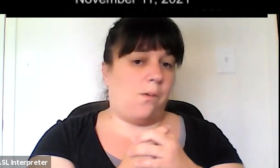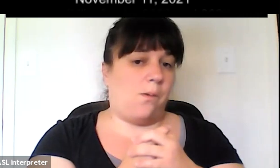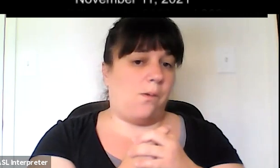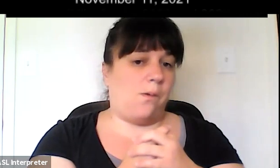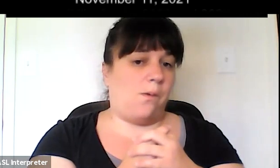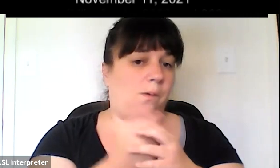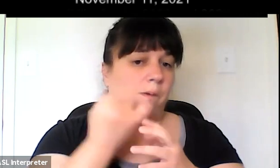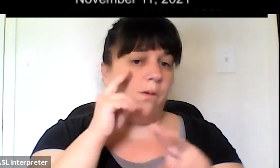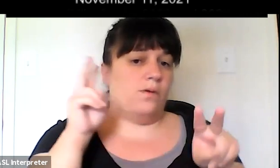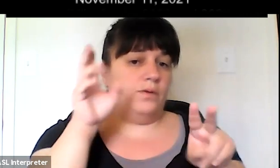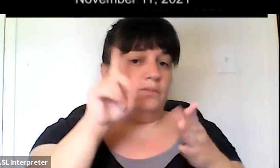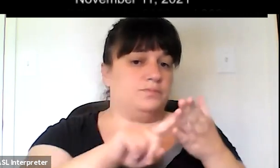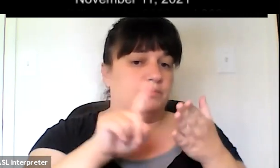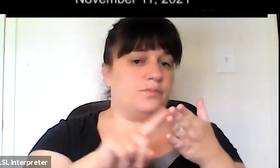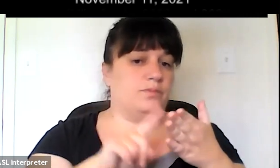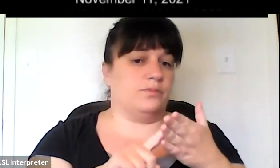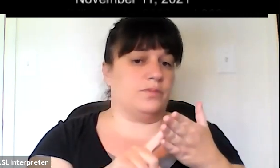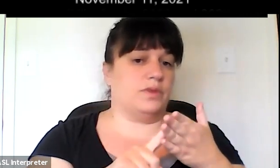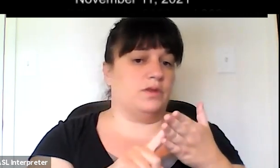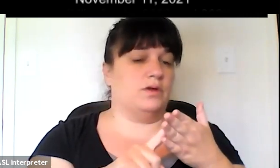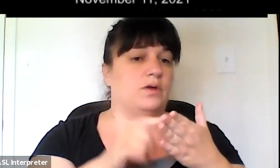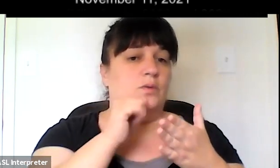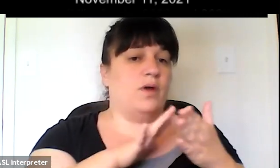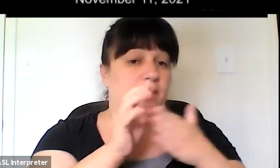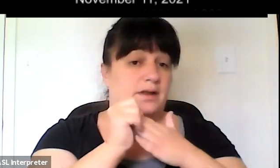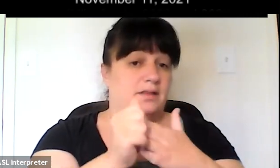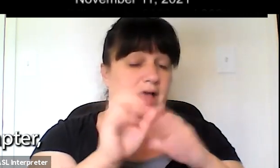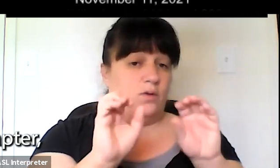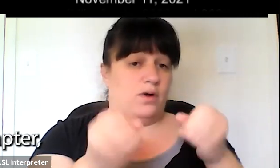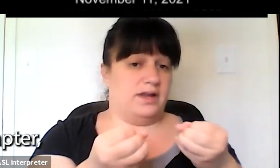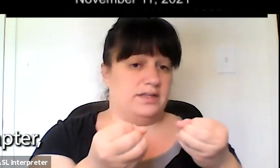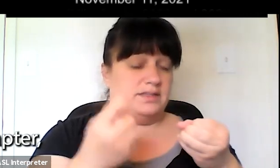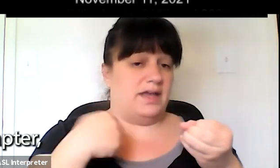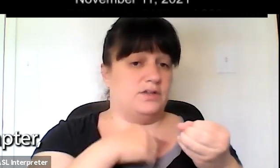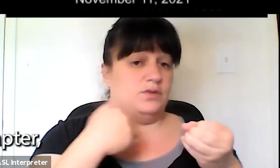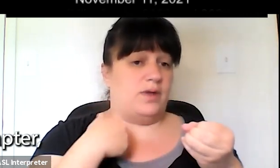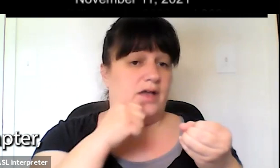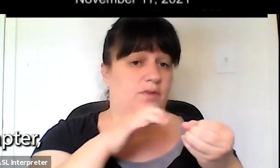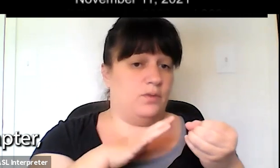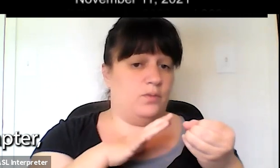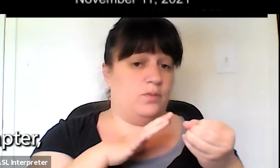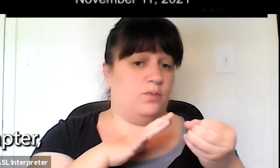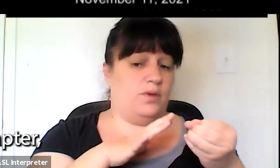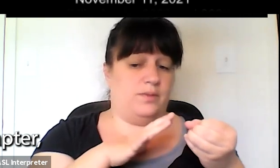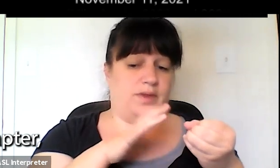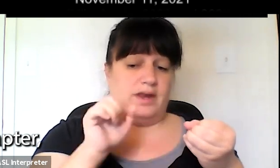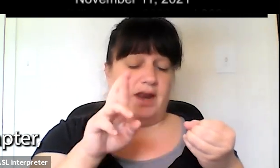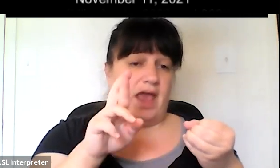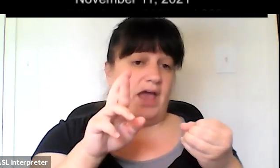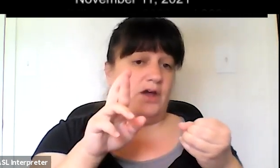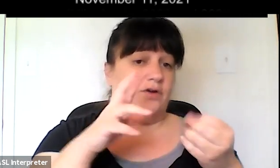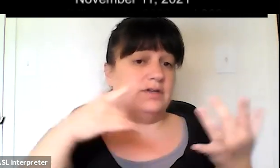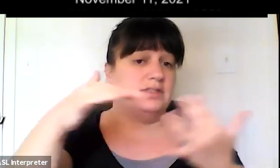If you're looking into women-led organizations, we have the Women in Aerospace